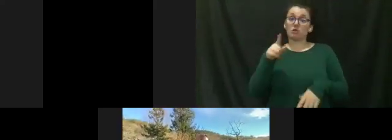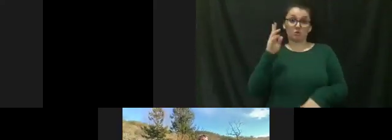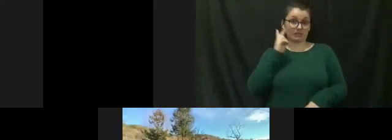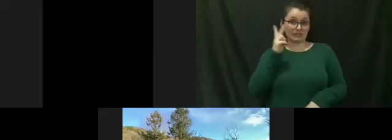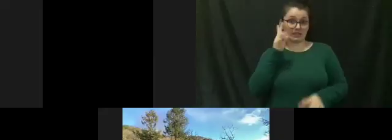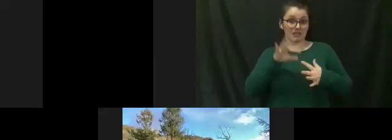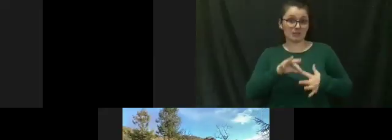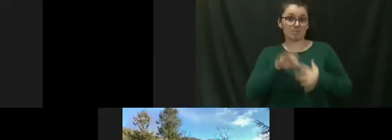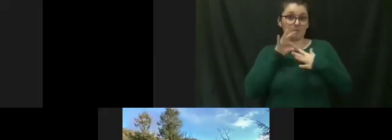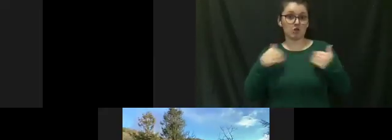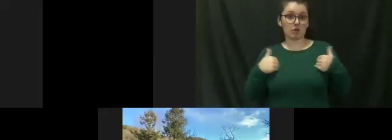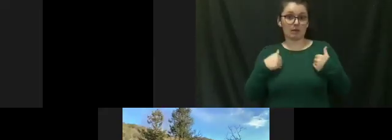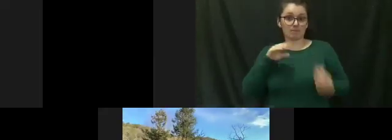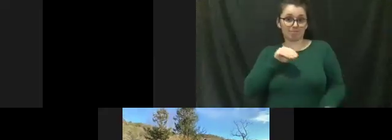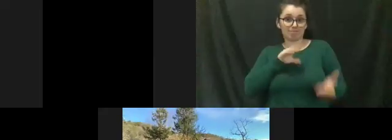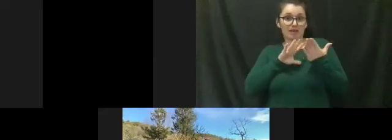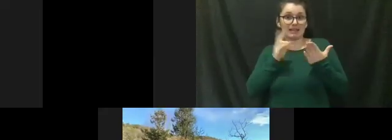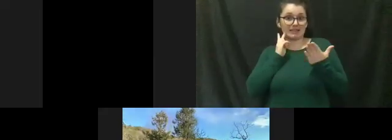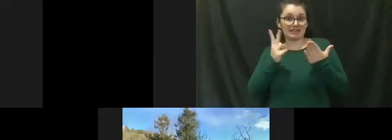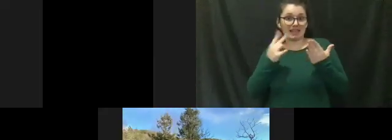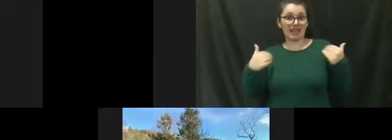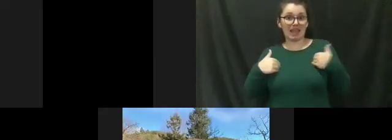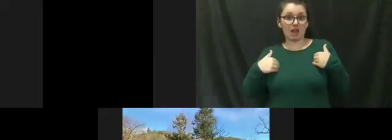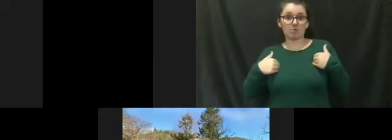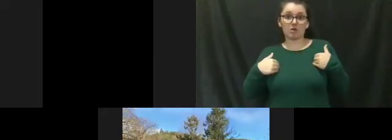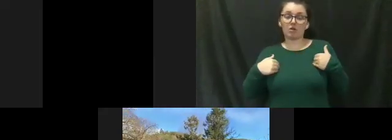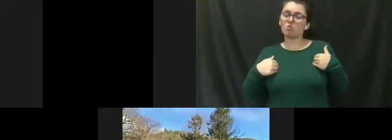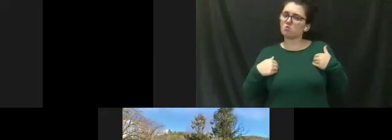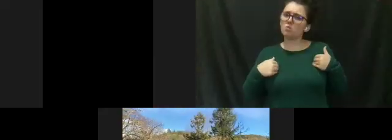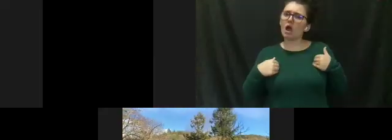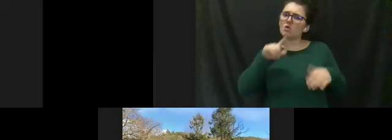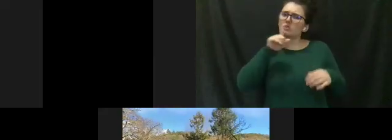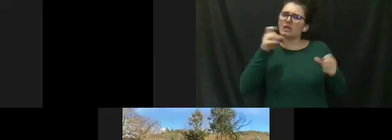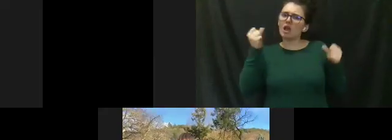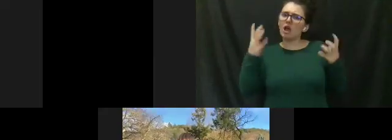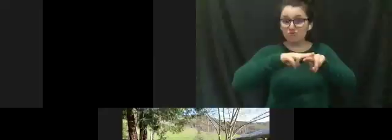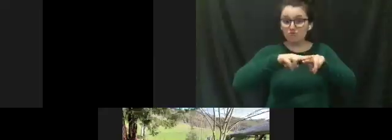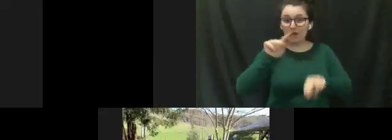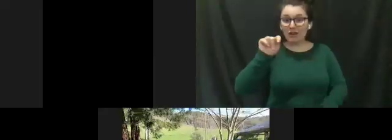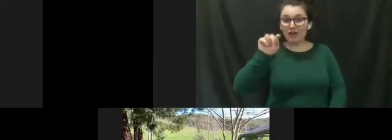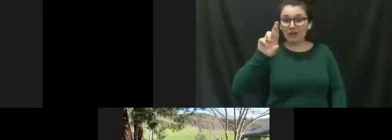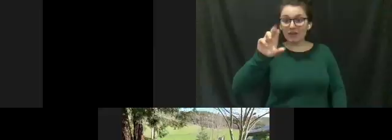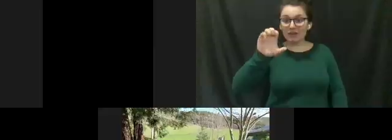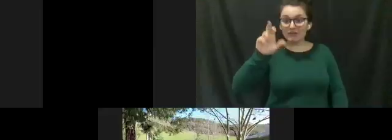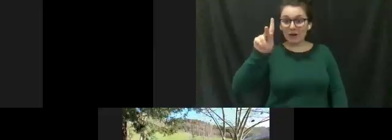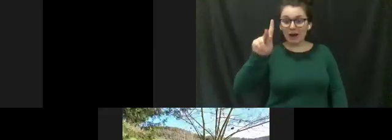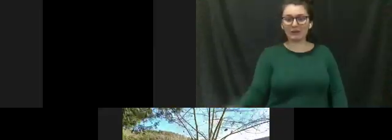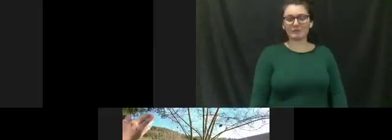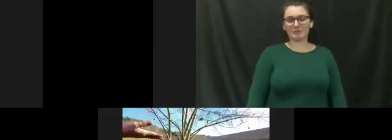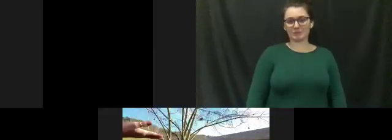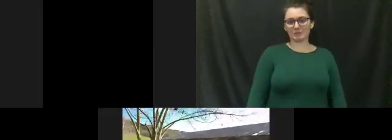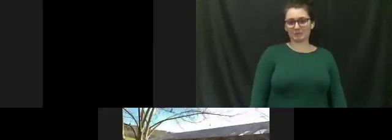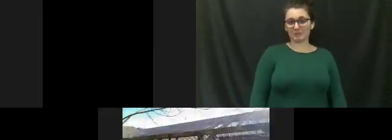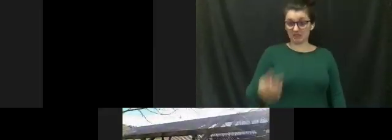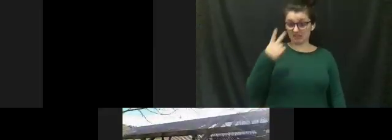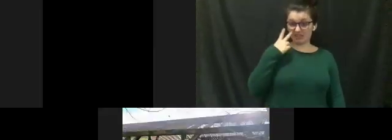gonna have the chance to see an animal really, actually a bunch of animals really up close. Okay, so if you look to your right,